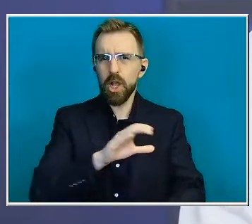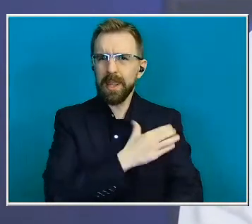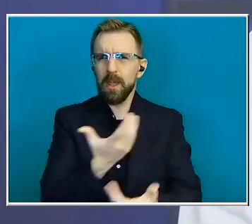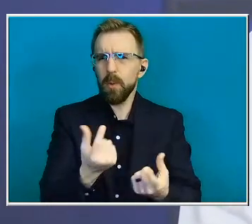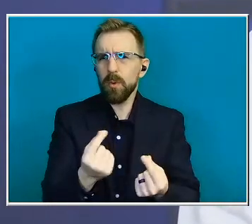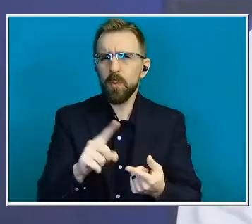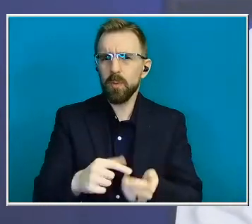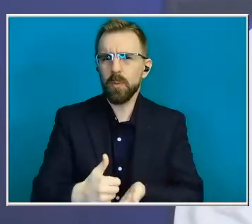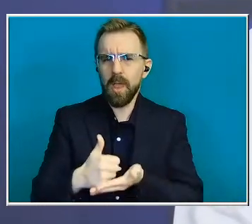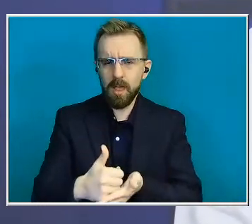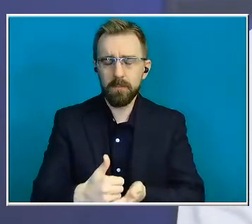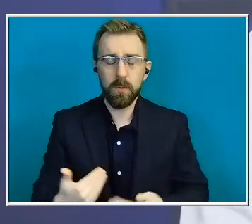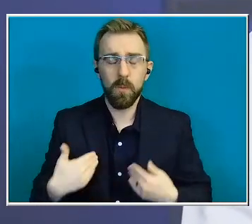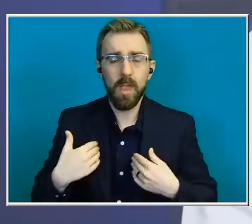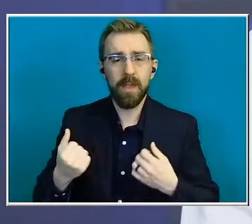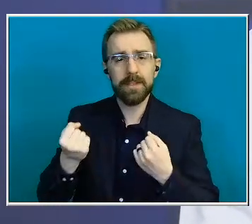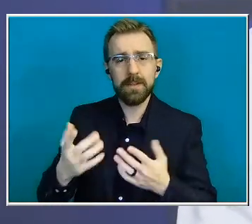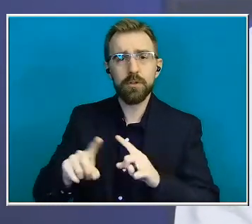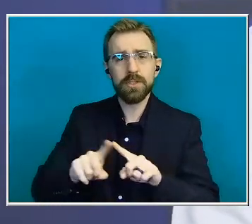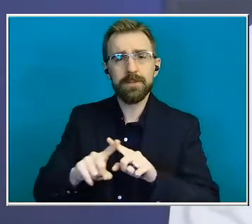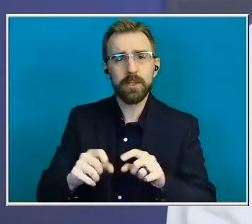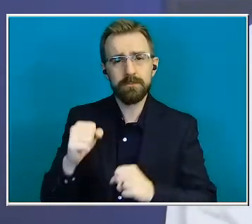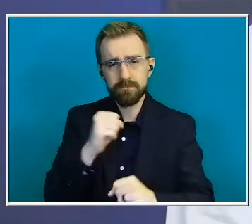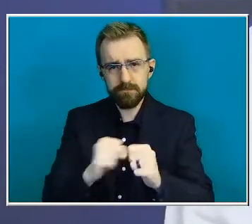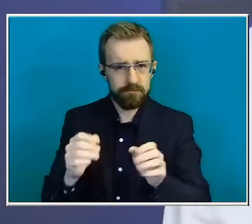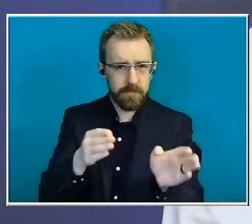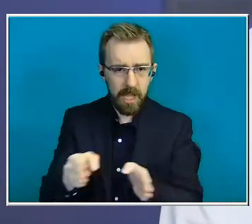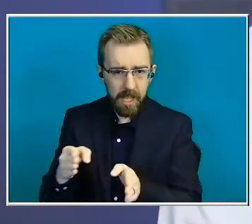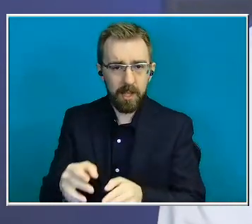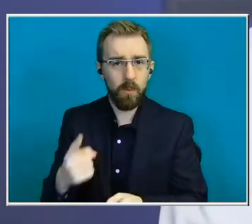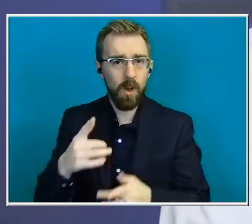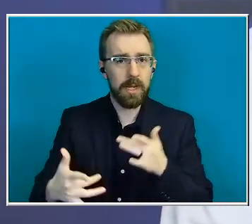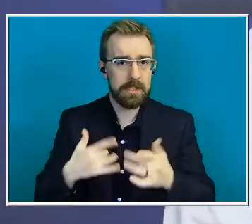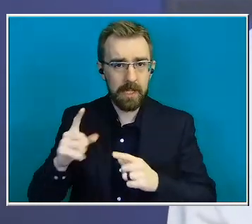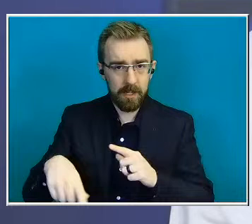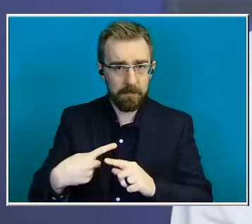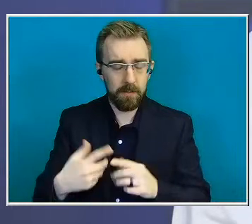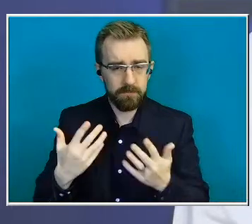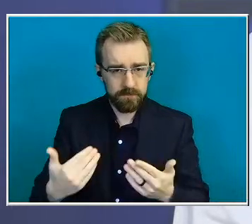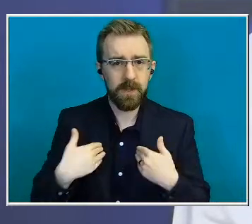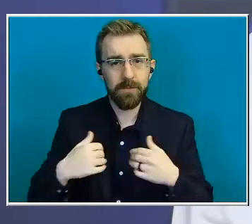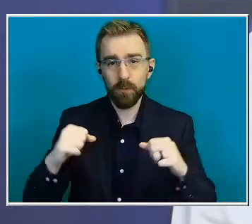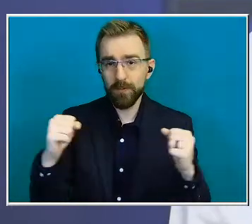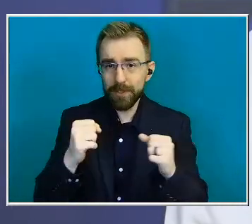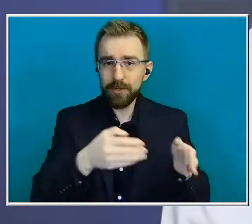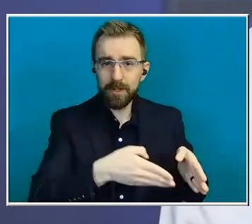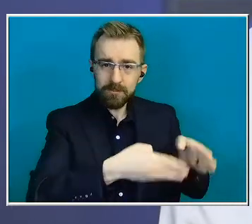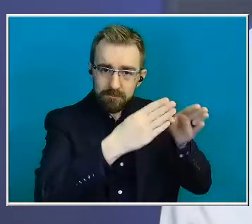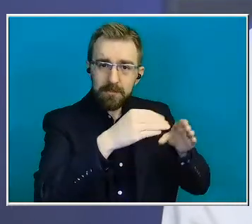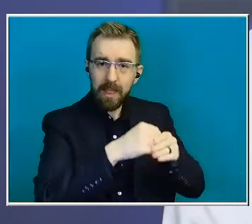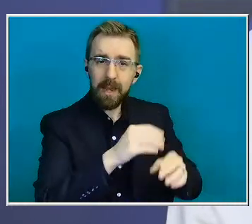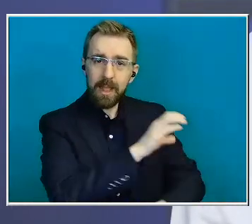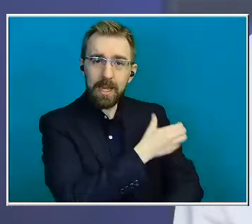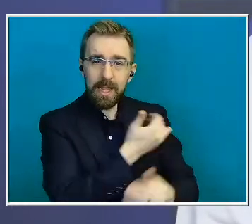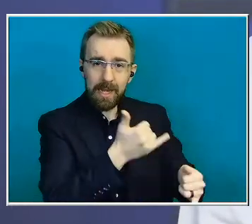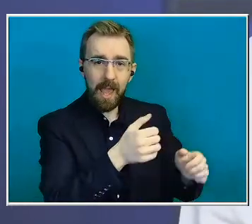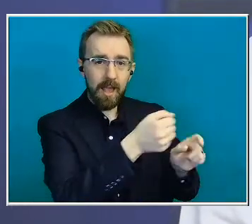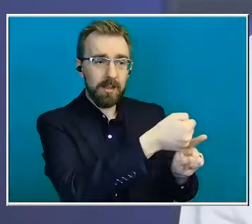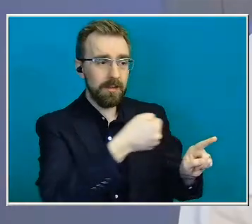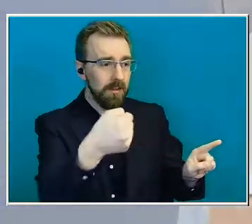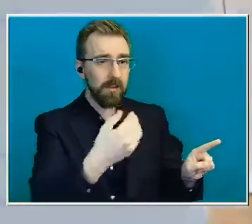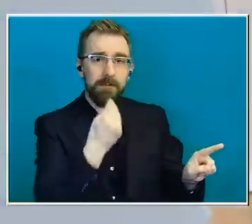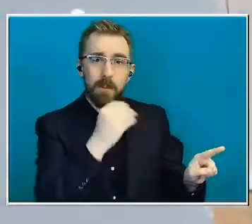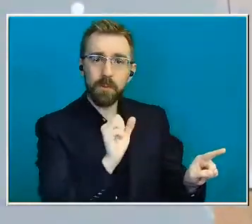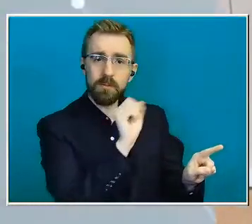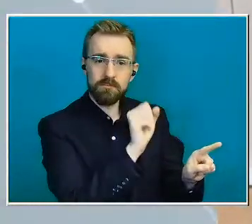initiatives. So one of the ones that we're most excited about is that we have a refrigerator in our clinic now that's stocked with food from harvesters every week. And